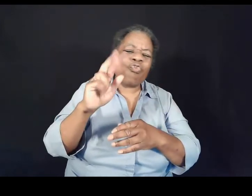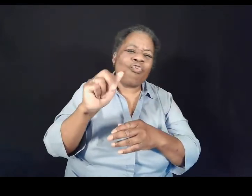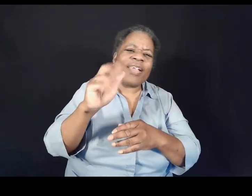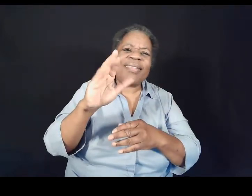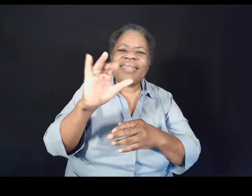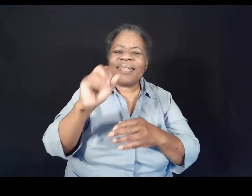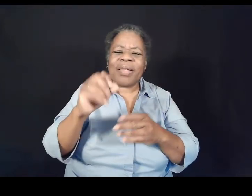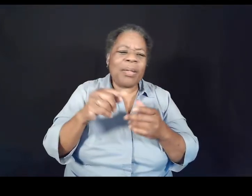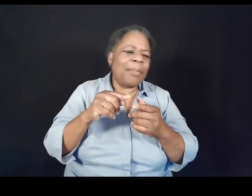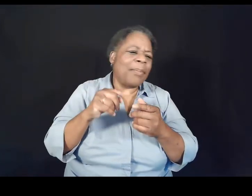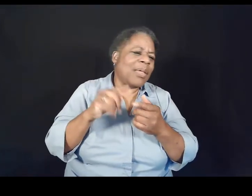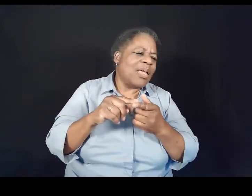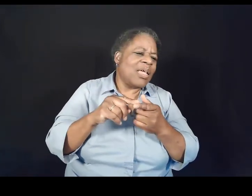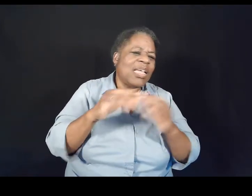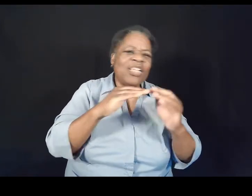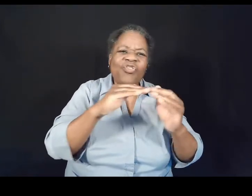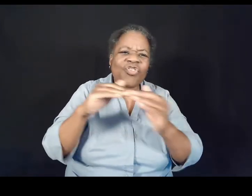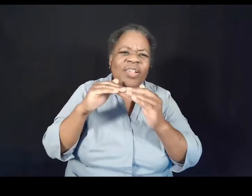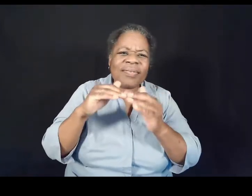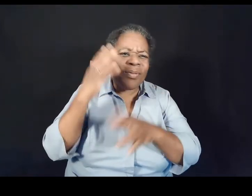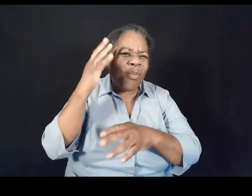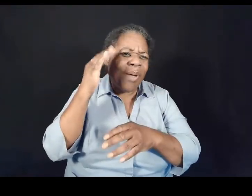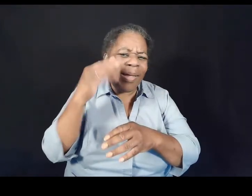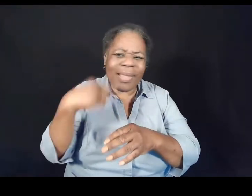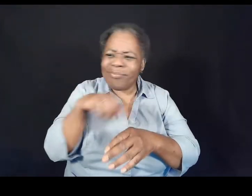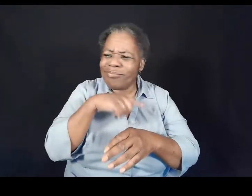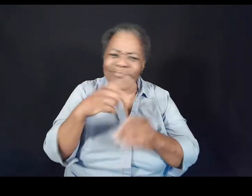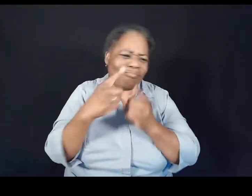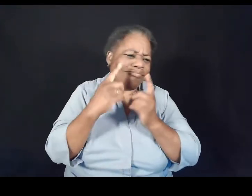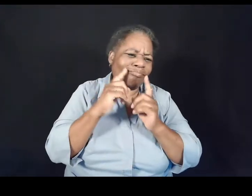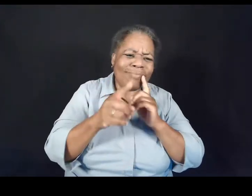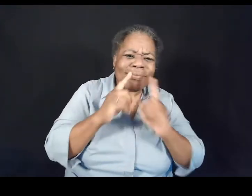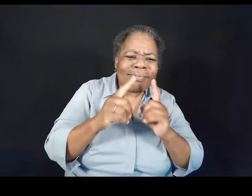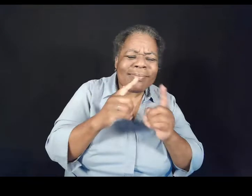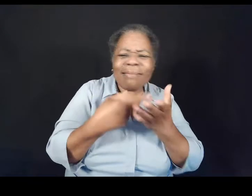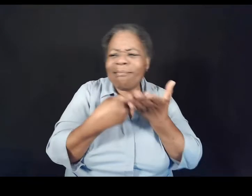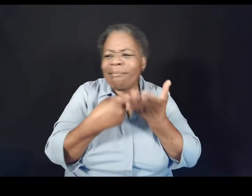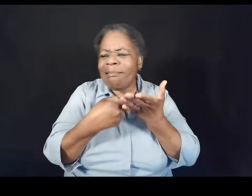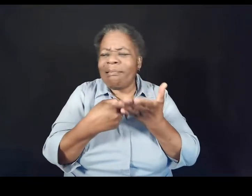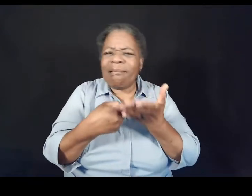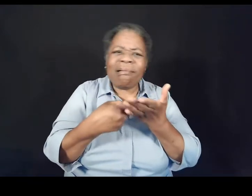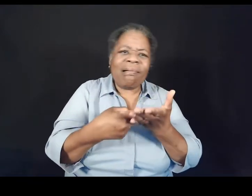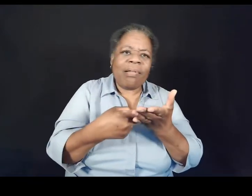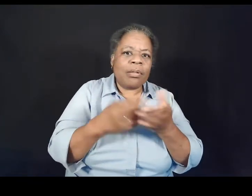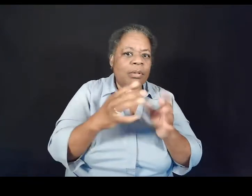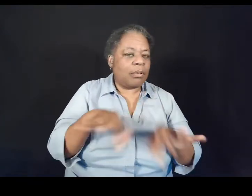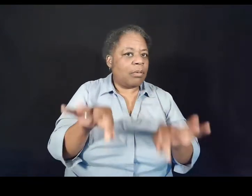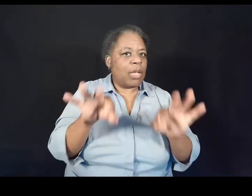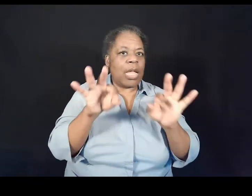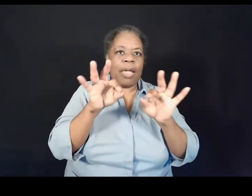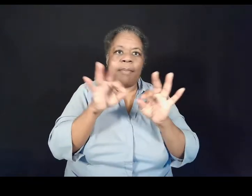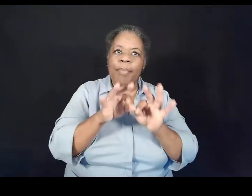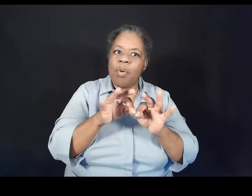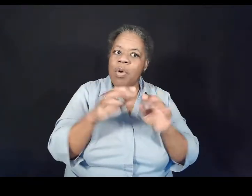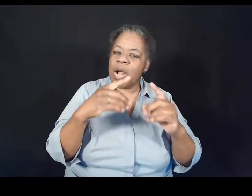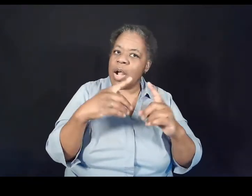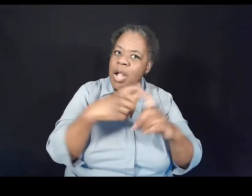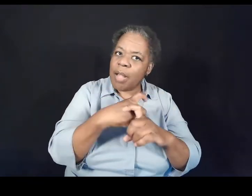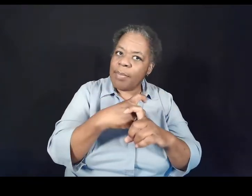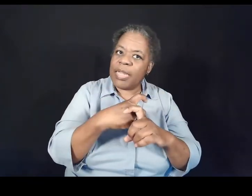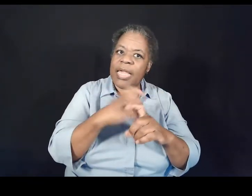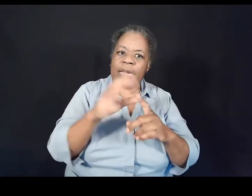years. And there are a couple of reasons. For one thing, it's been an important and complicated